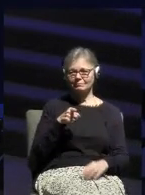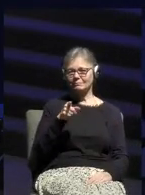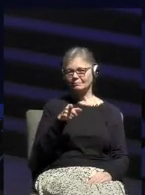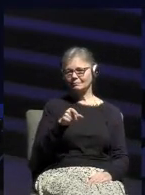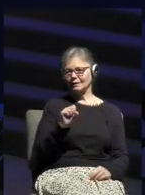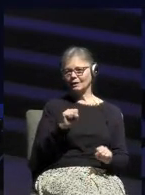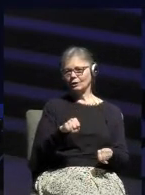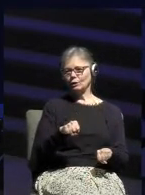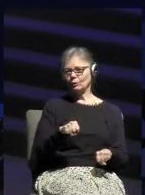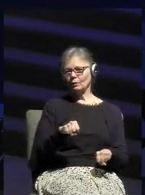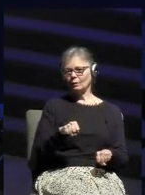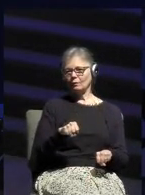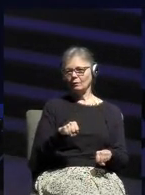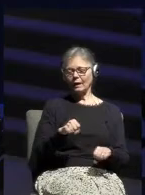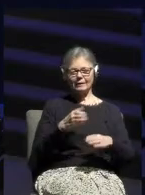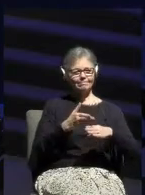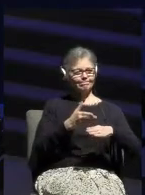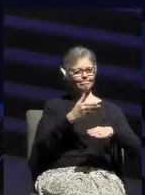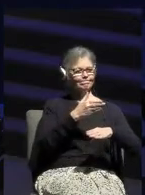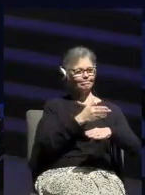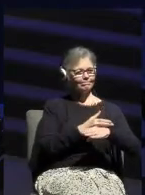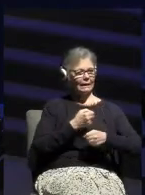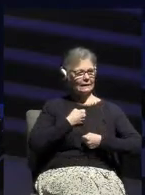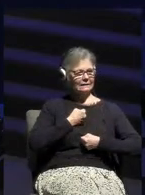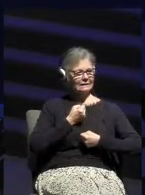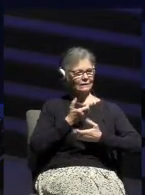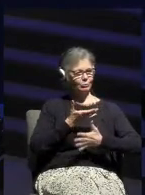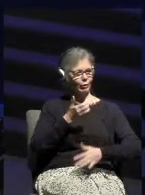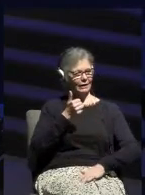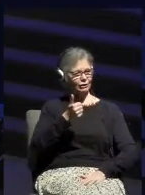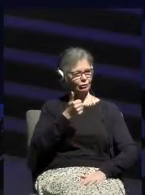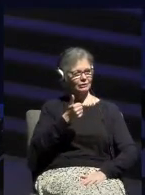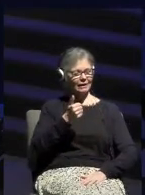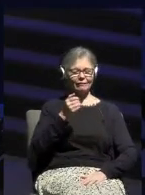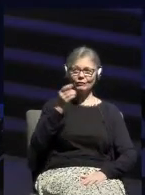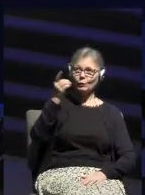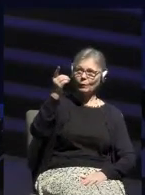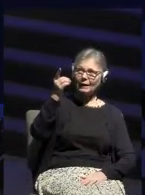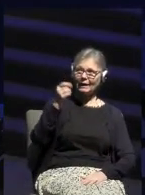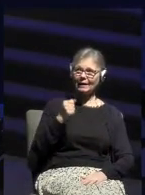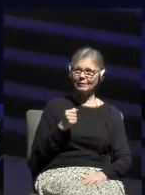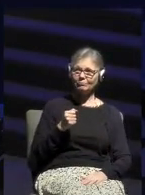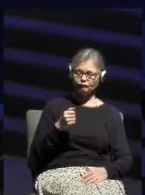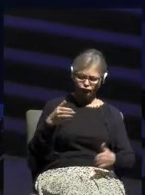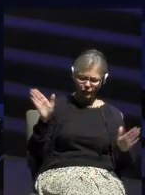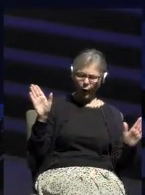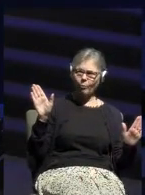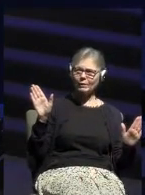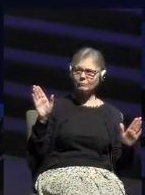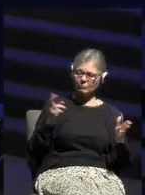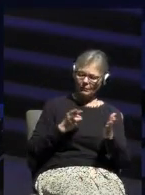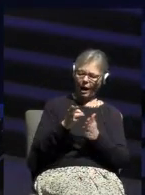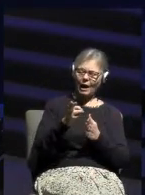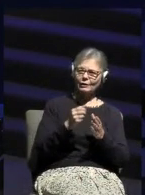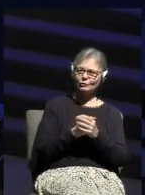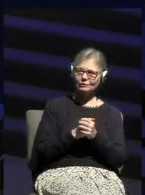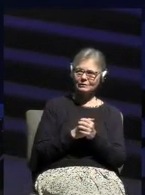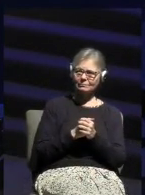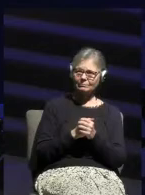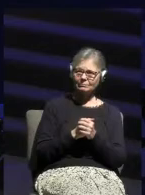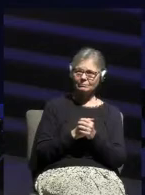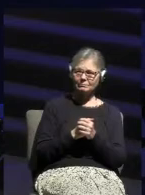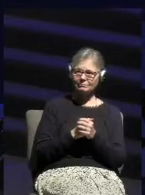find the ability to express ourselves to God openly and honestly. And I just want to pause here and